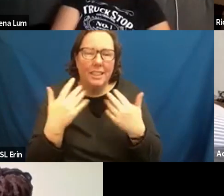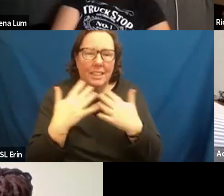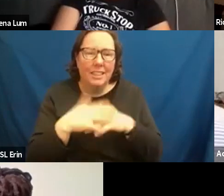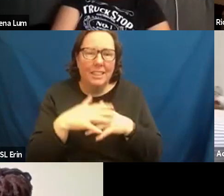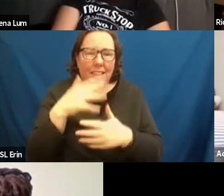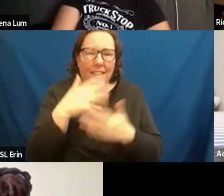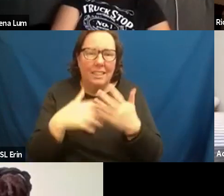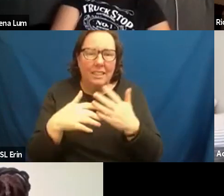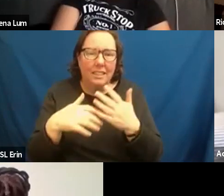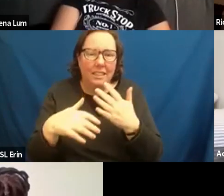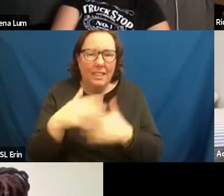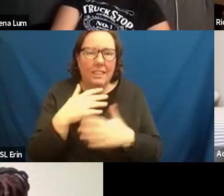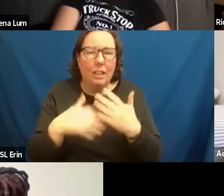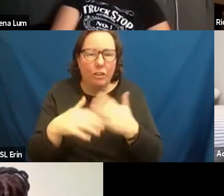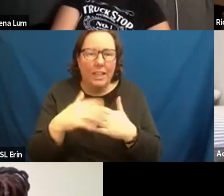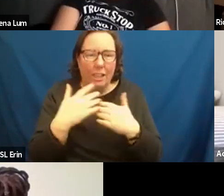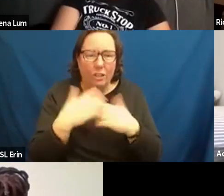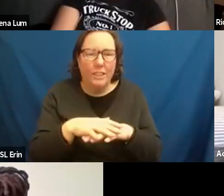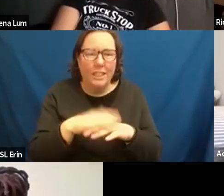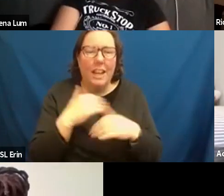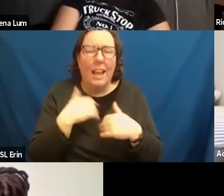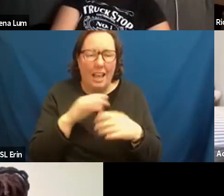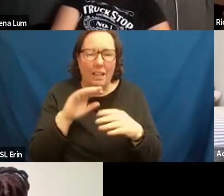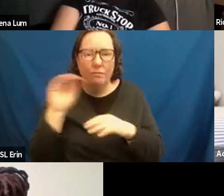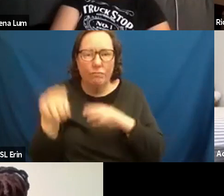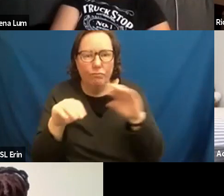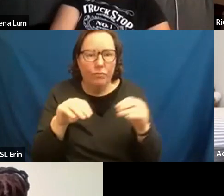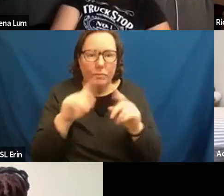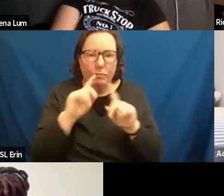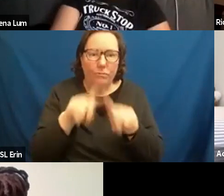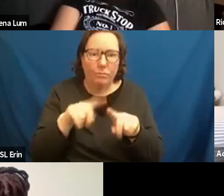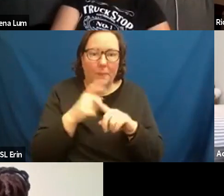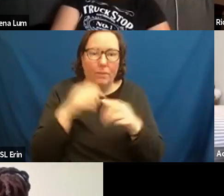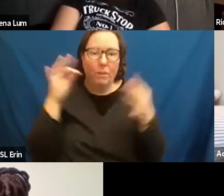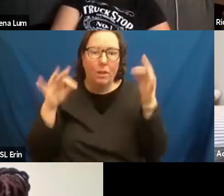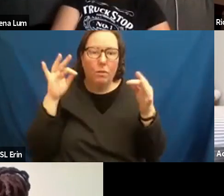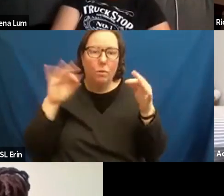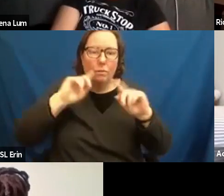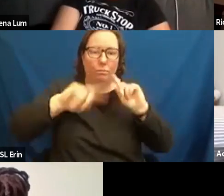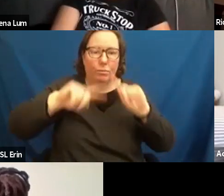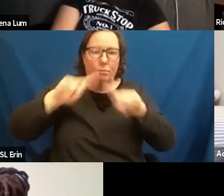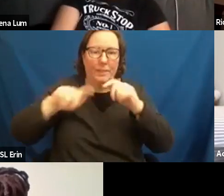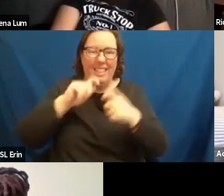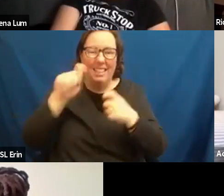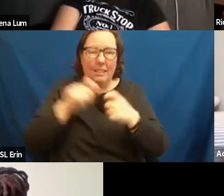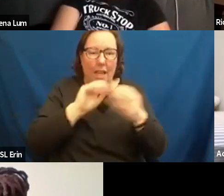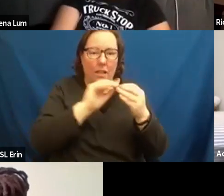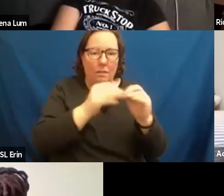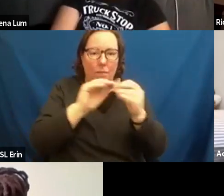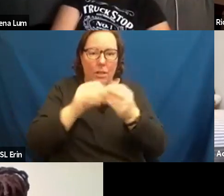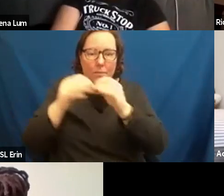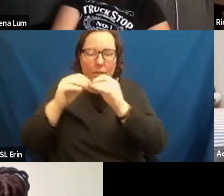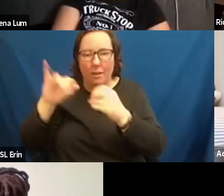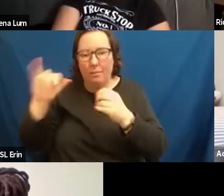racial breakdown that was written into the agreement, the